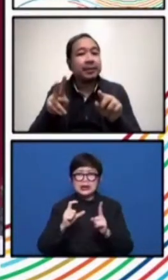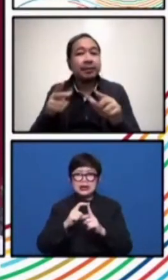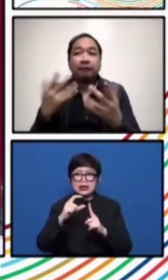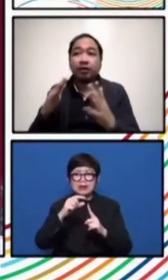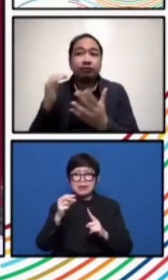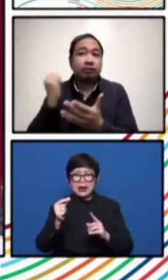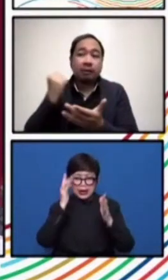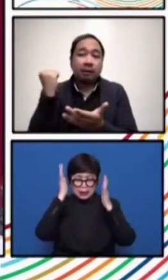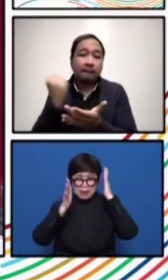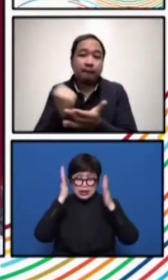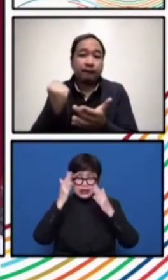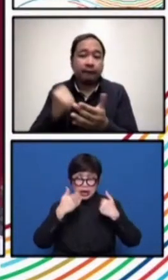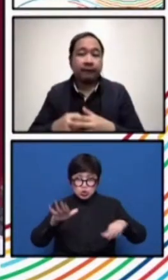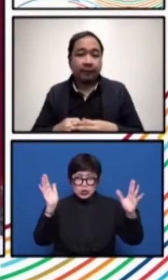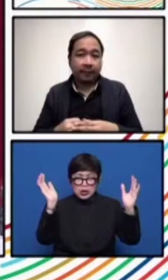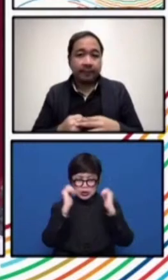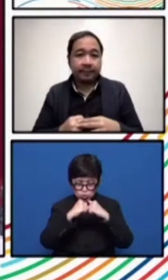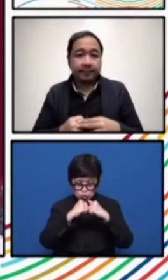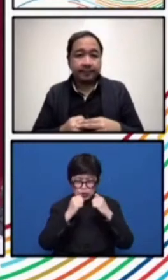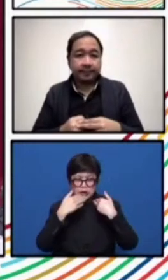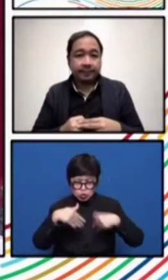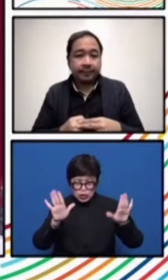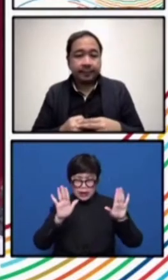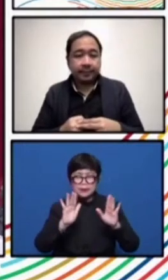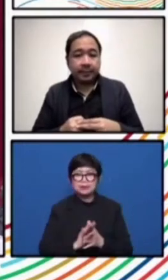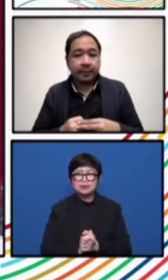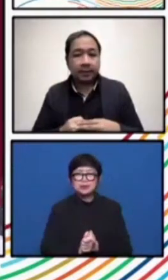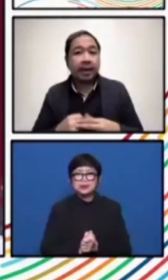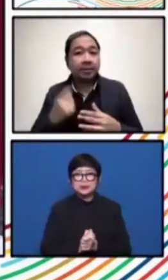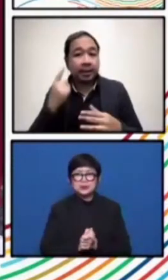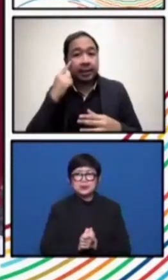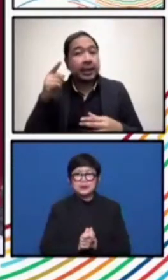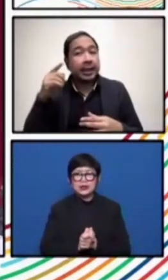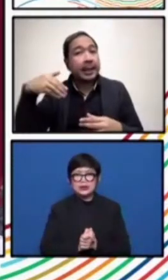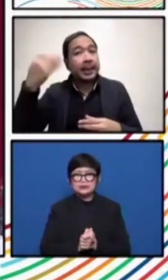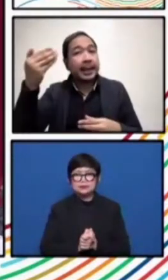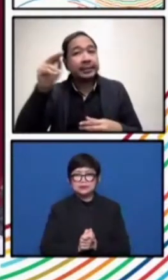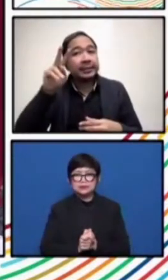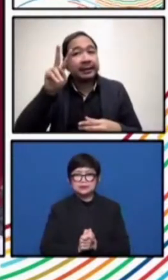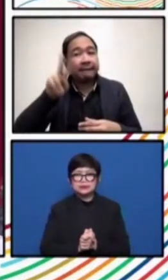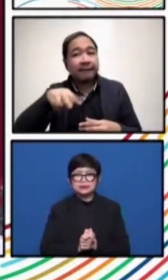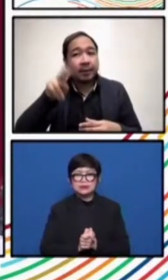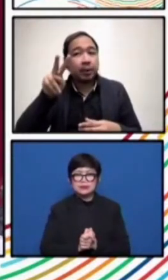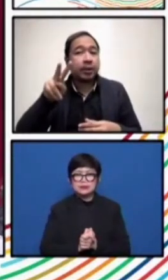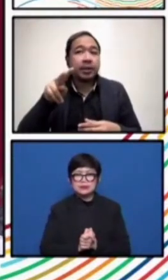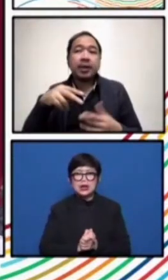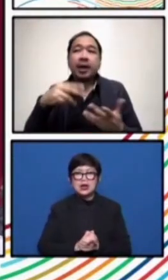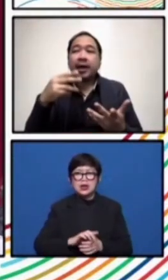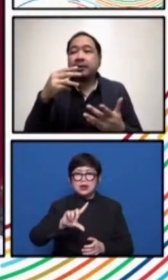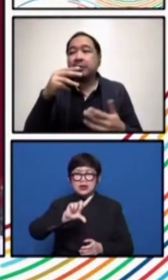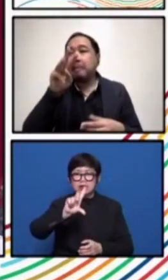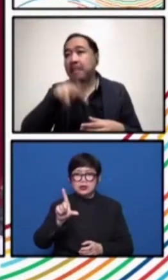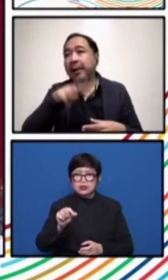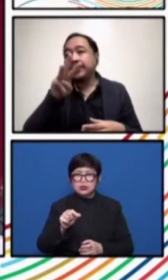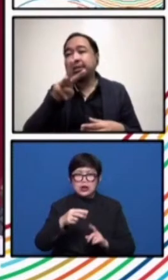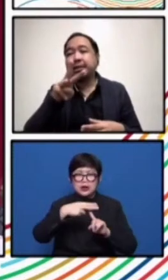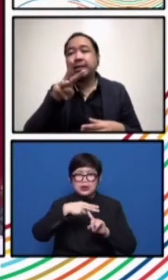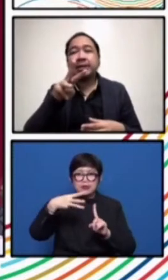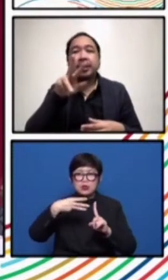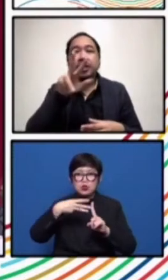approved and gazetted in February and on 30th of March 2022